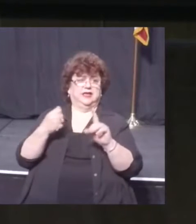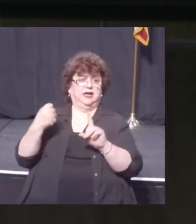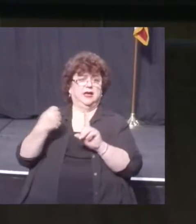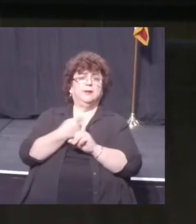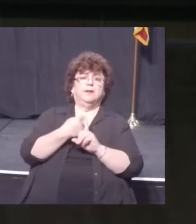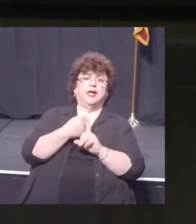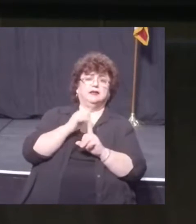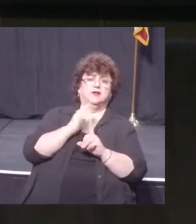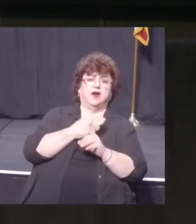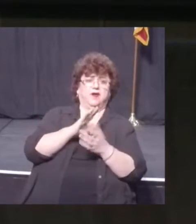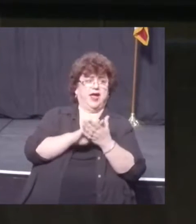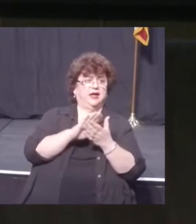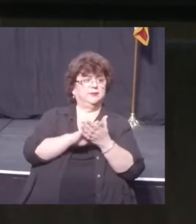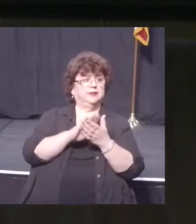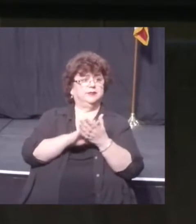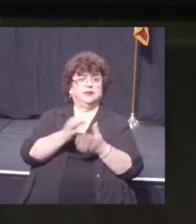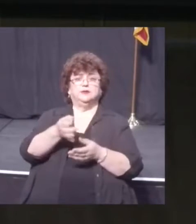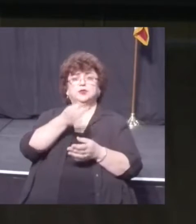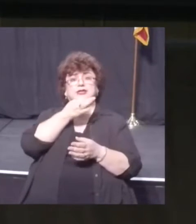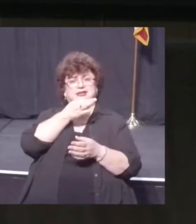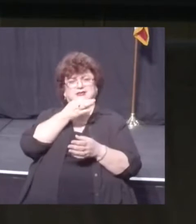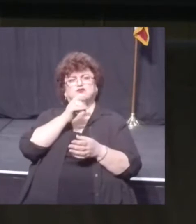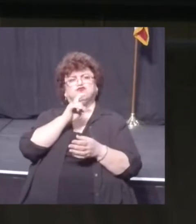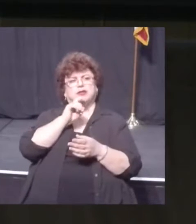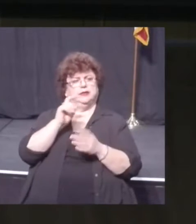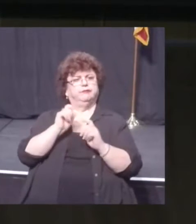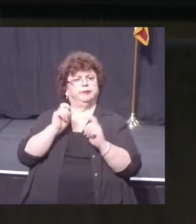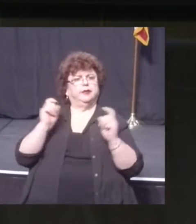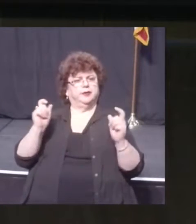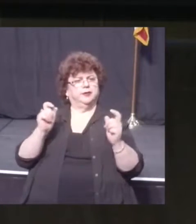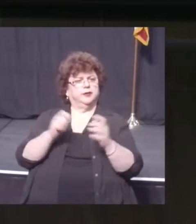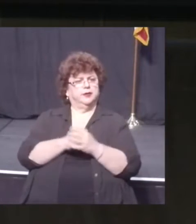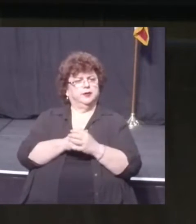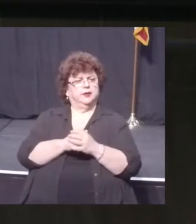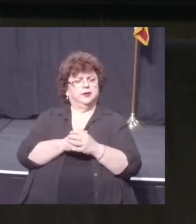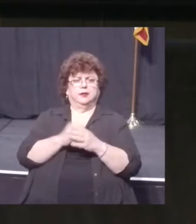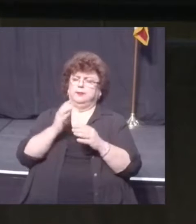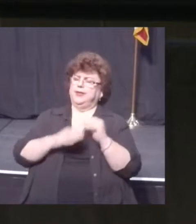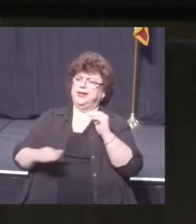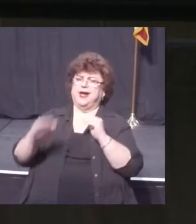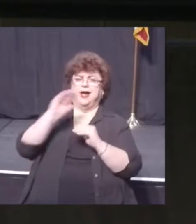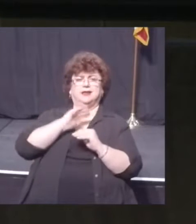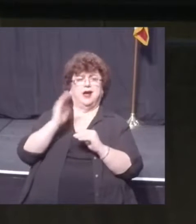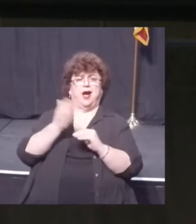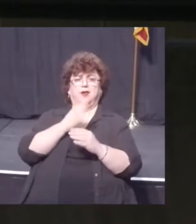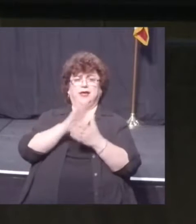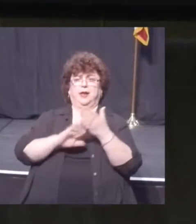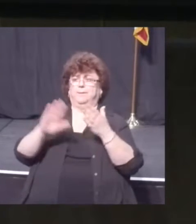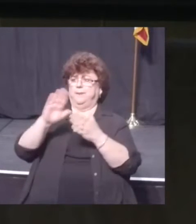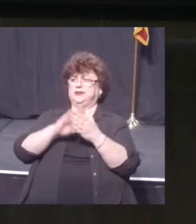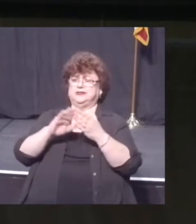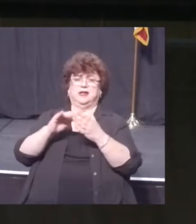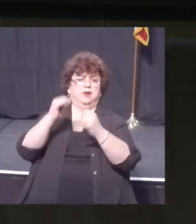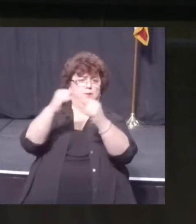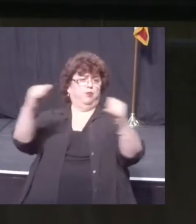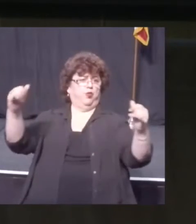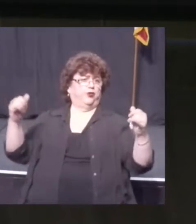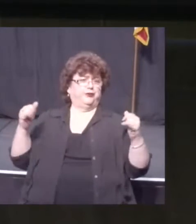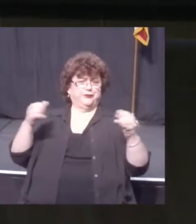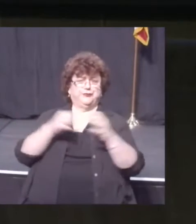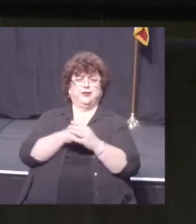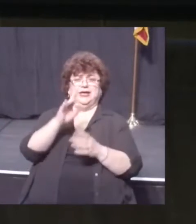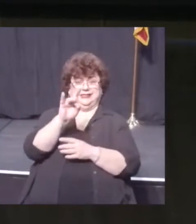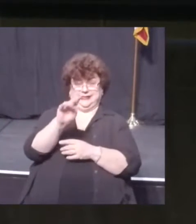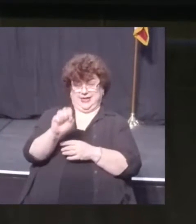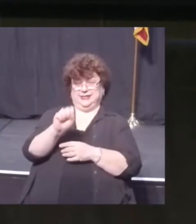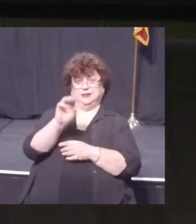impact of our academic expertise is enormous, stretching well beyond our campus borders. Dennis,